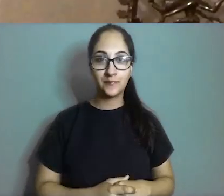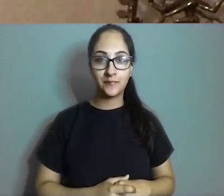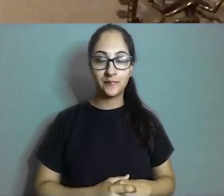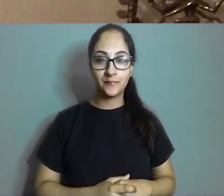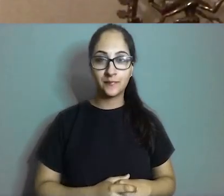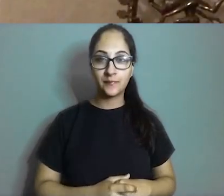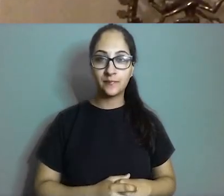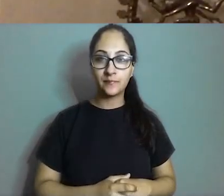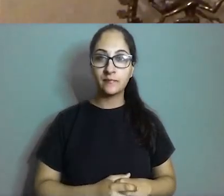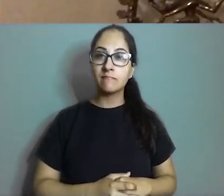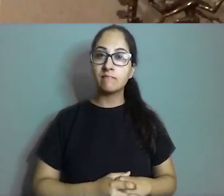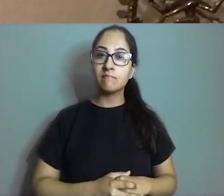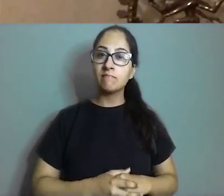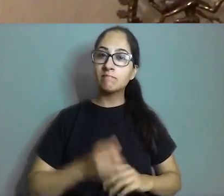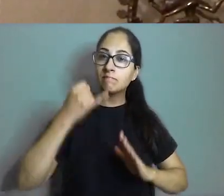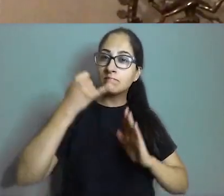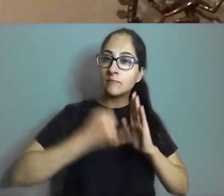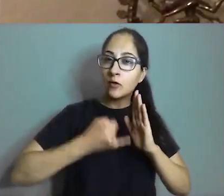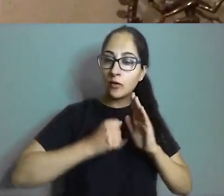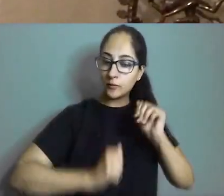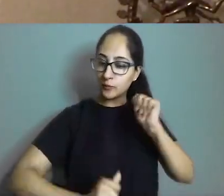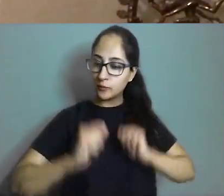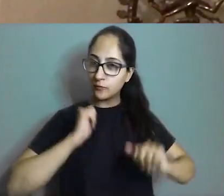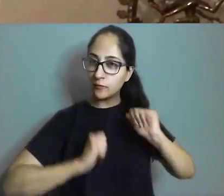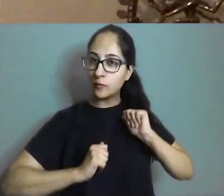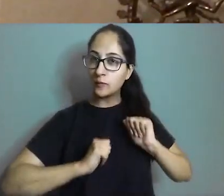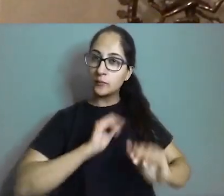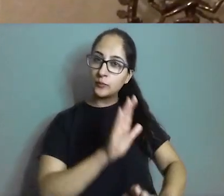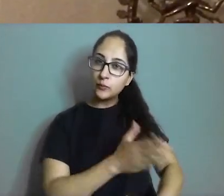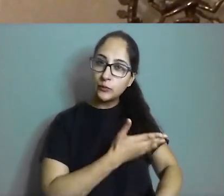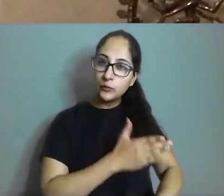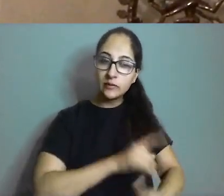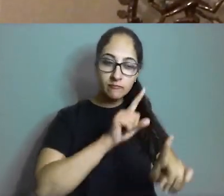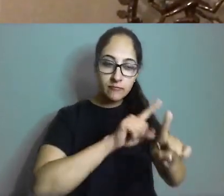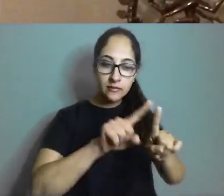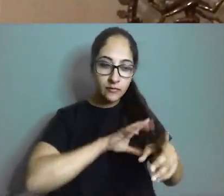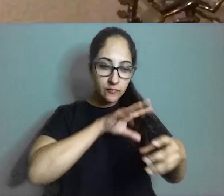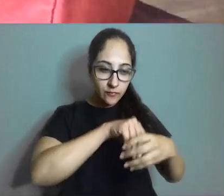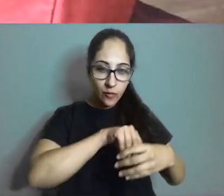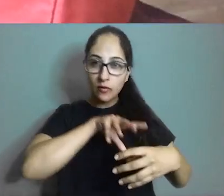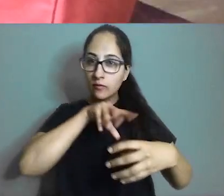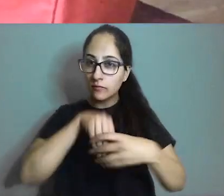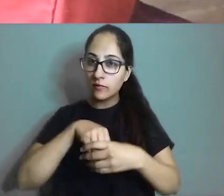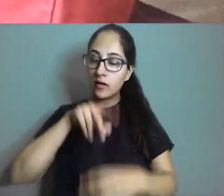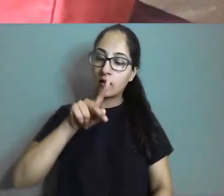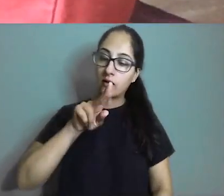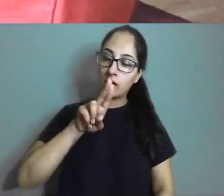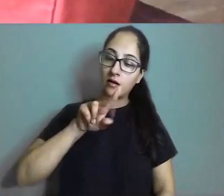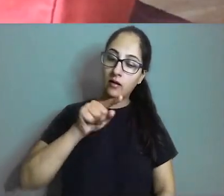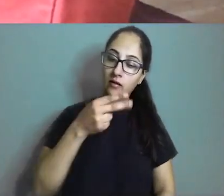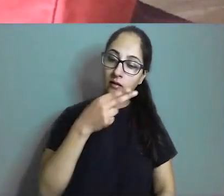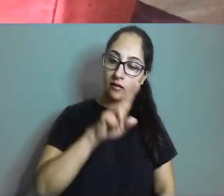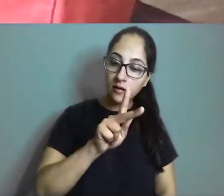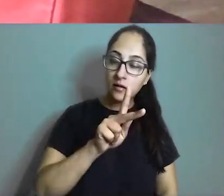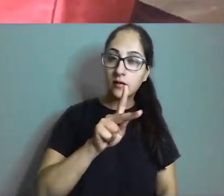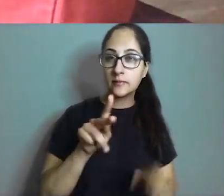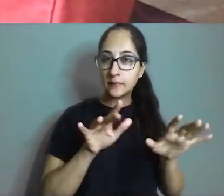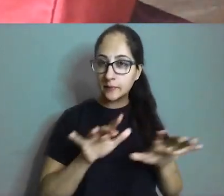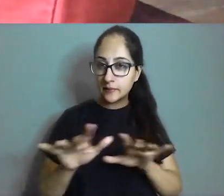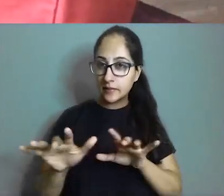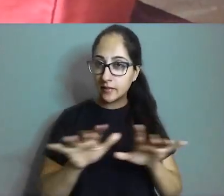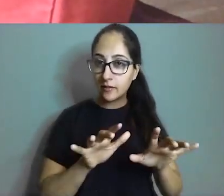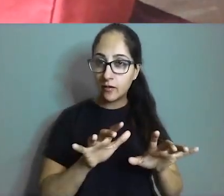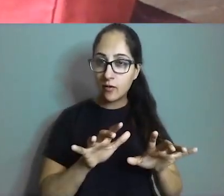musicians. I'm also humbled by the art forms that I continue to practice. Kathak and classical